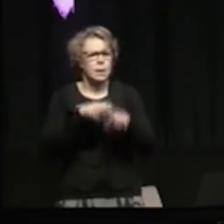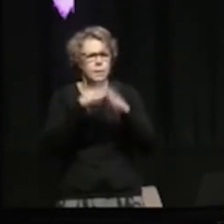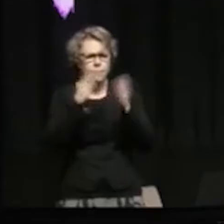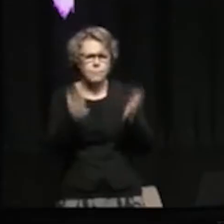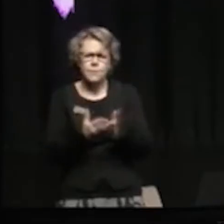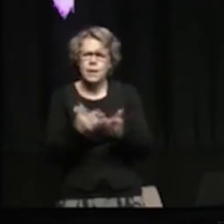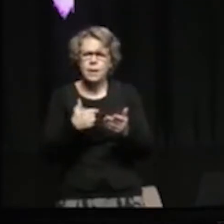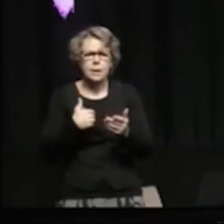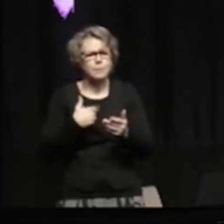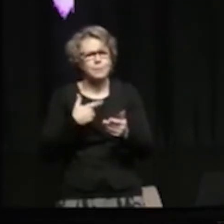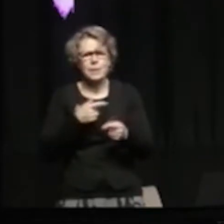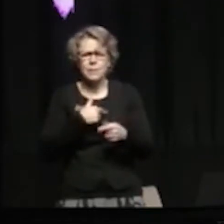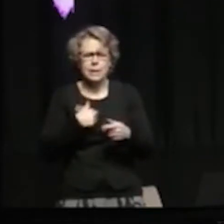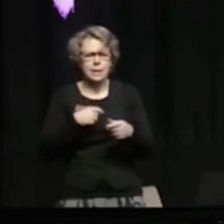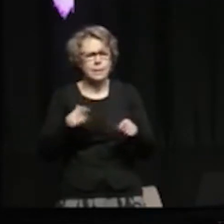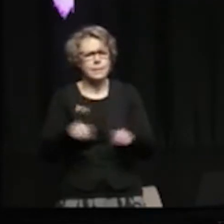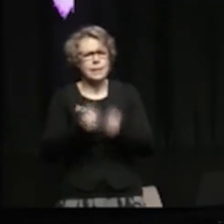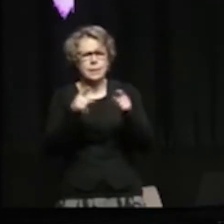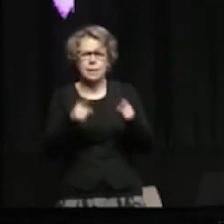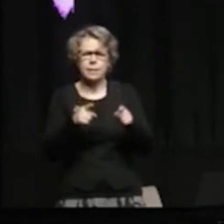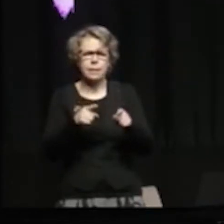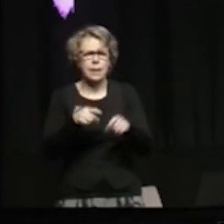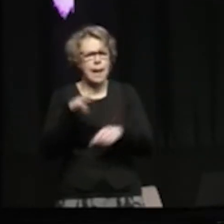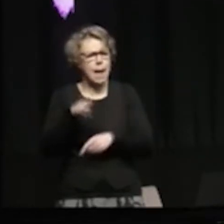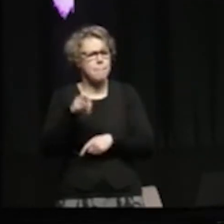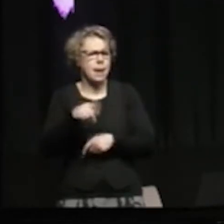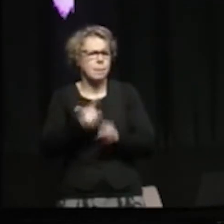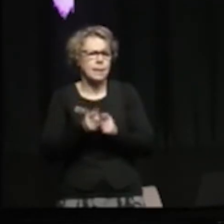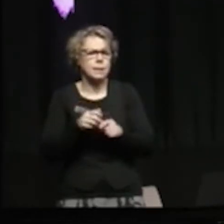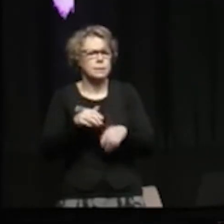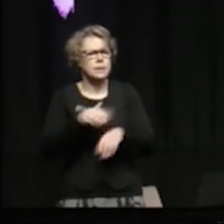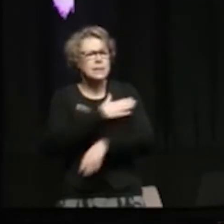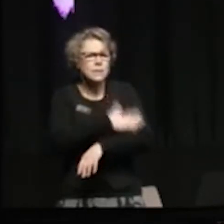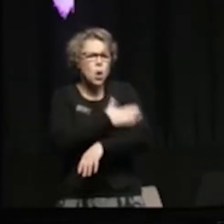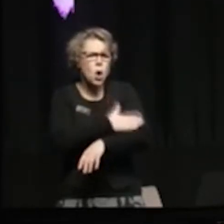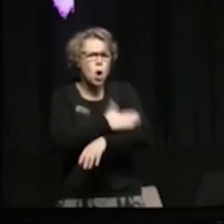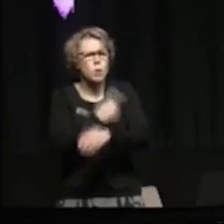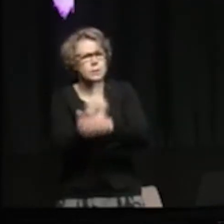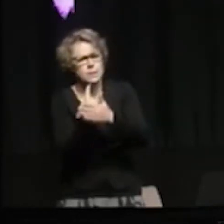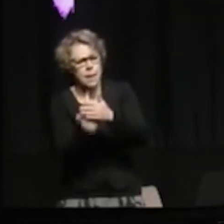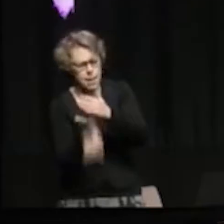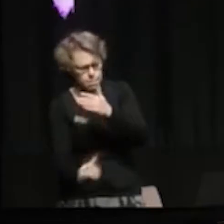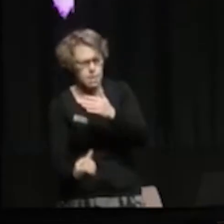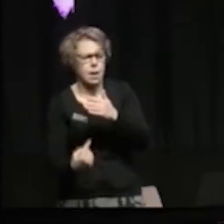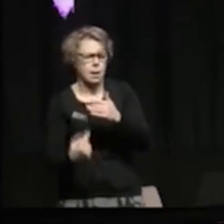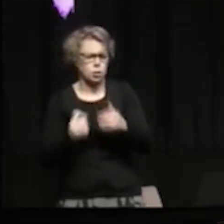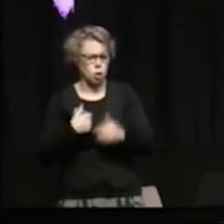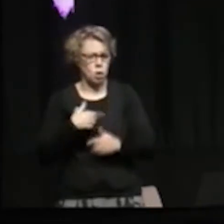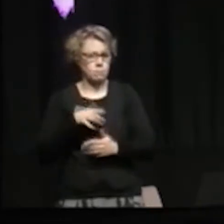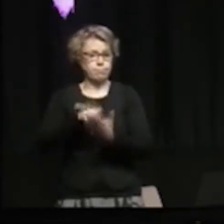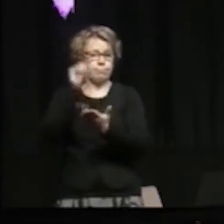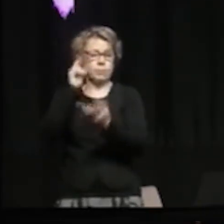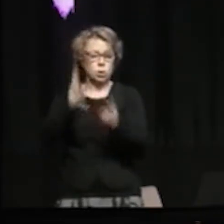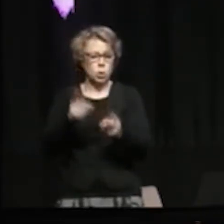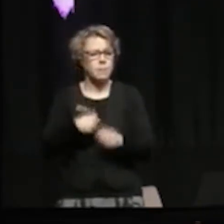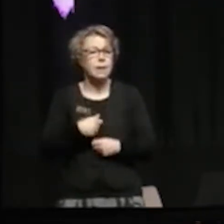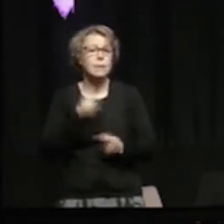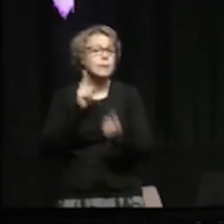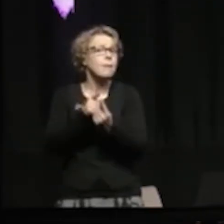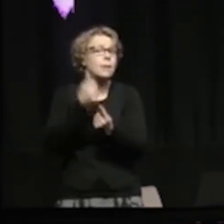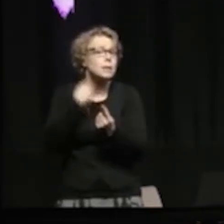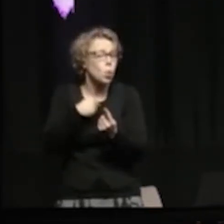is shifting, the world looks like we that believe in human rights are somehow getting weaker. My choice of words today.